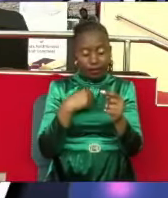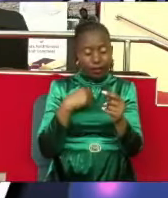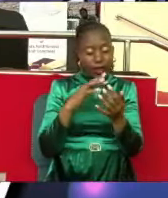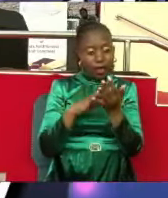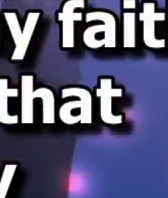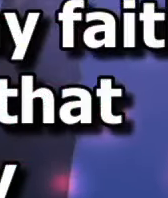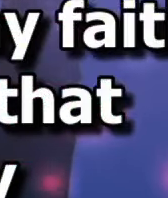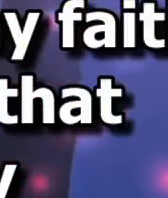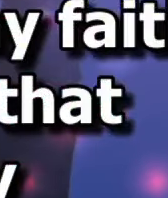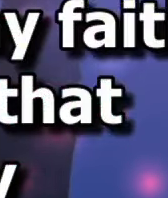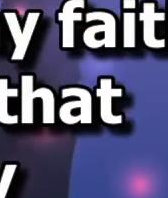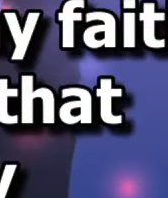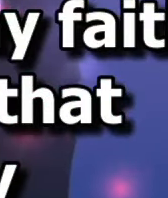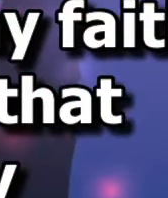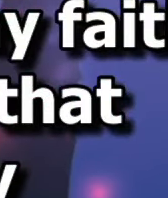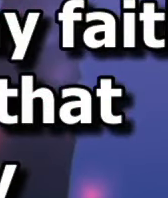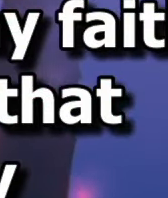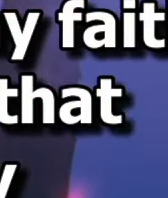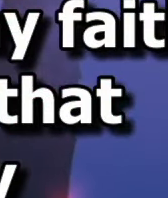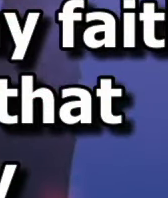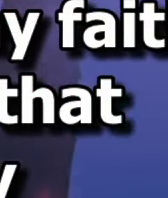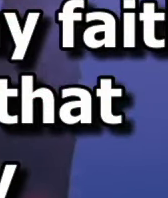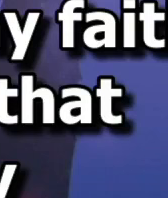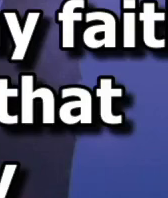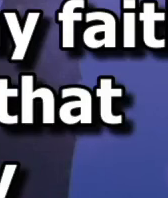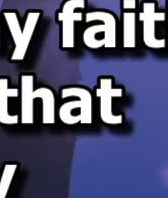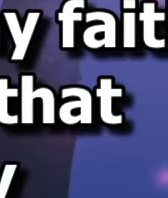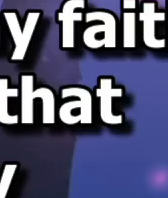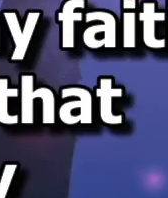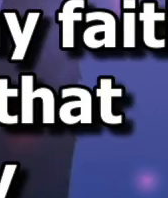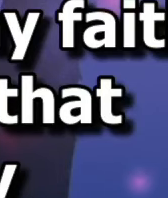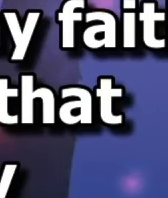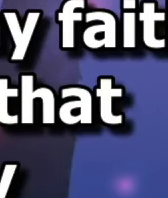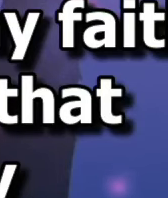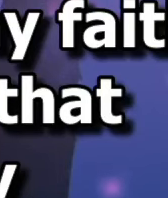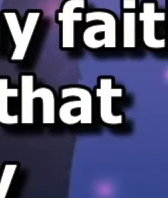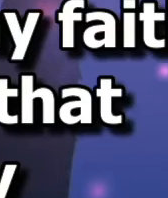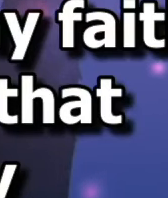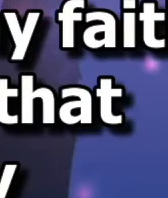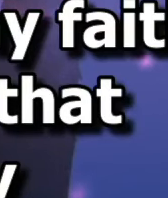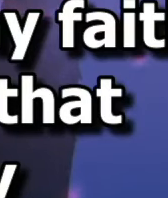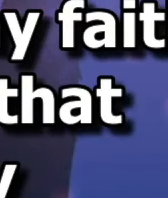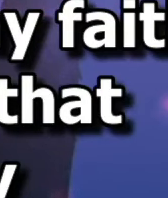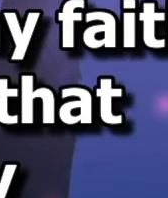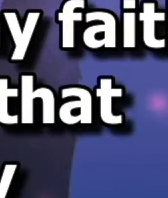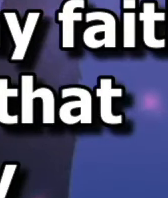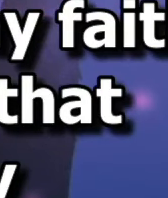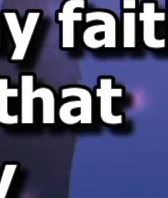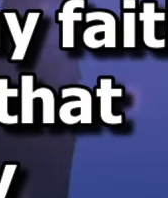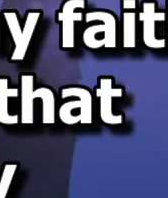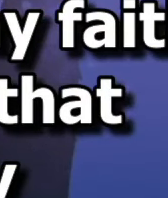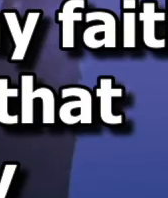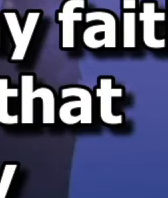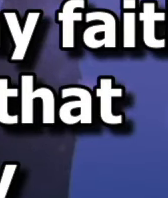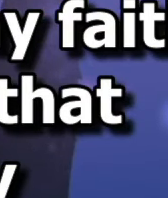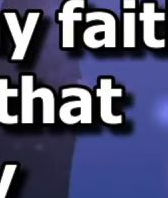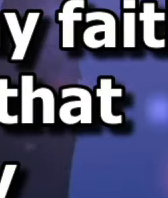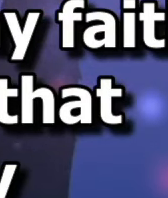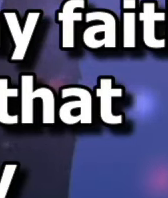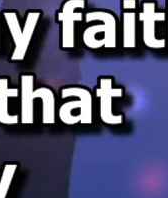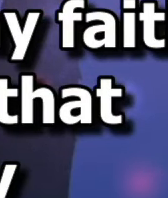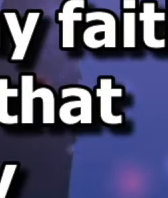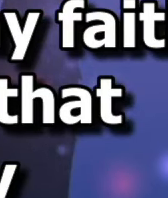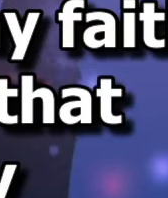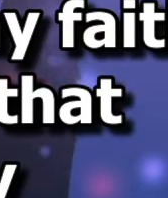It's not that I have lost my way. I must confess right now that it's hard for me